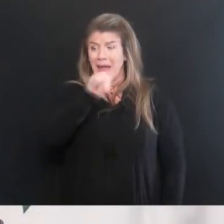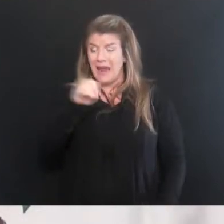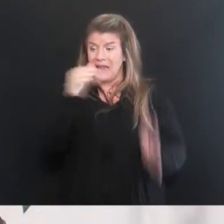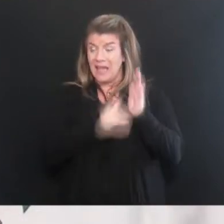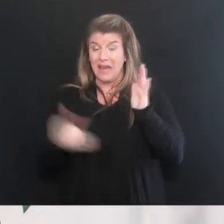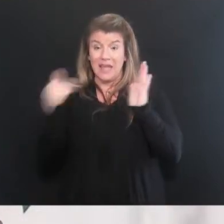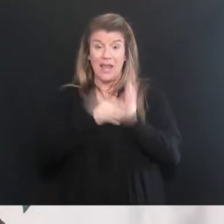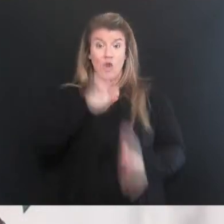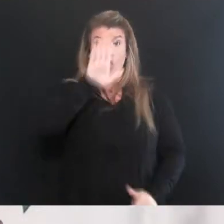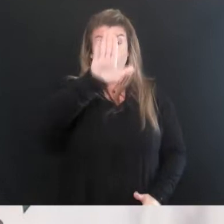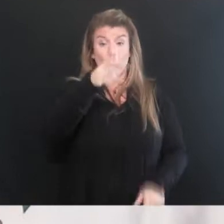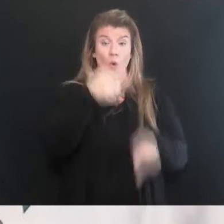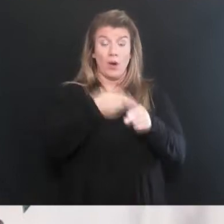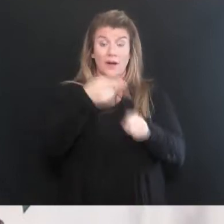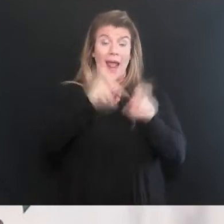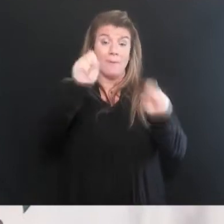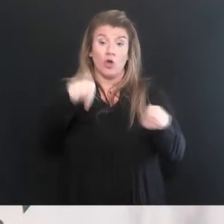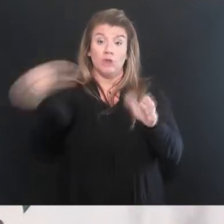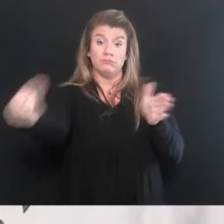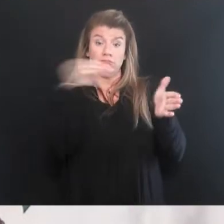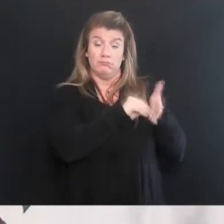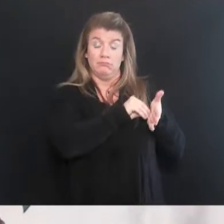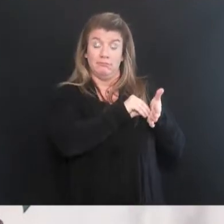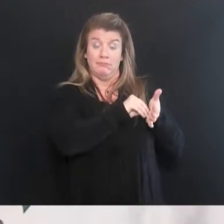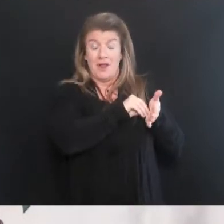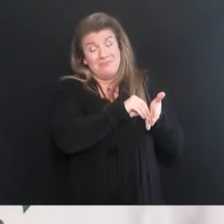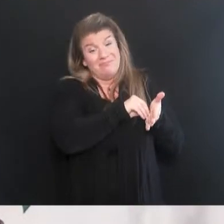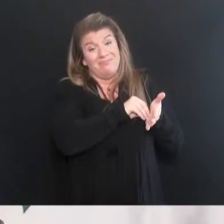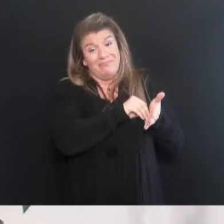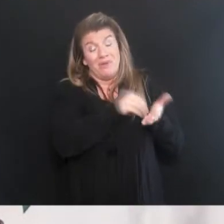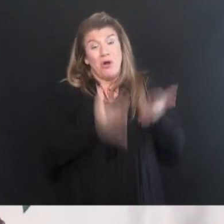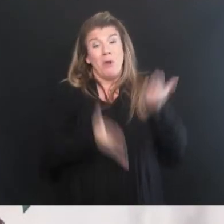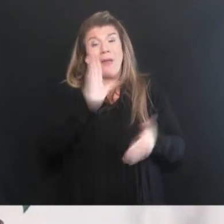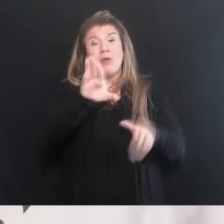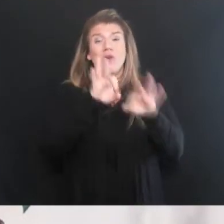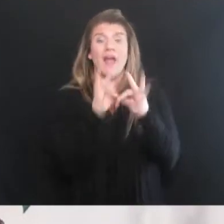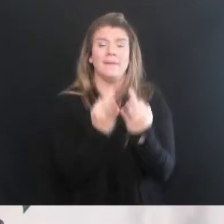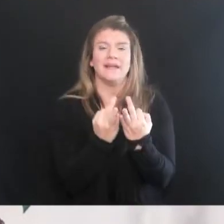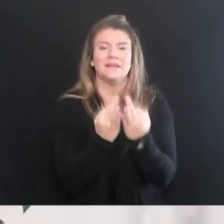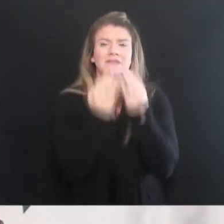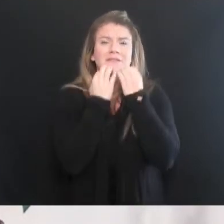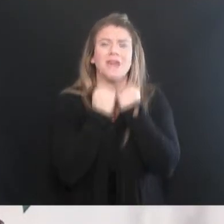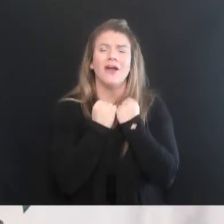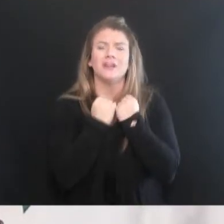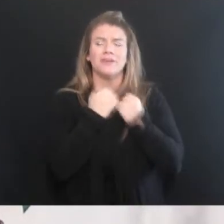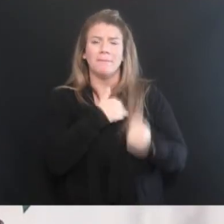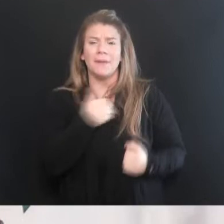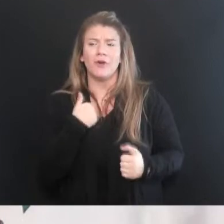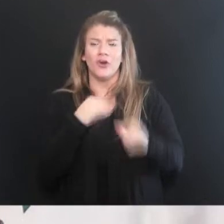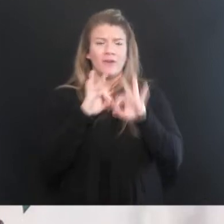be one of them, or one of your loved ones that you love so dearly could be one of them.